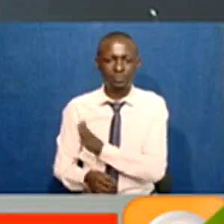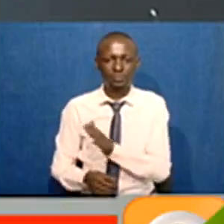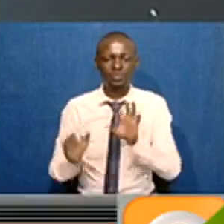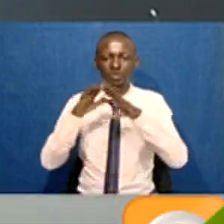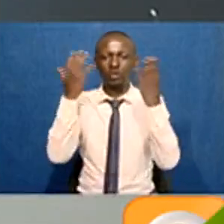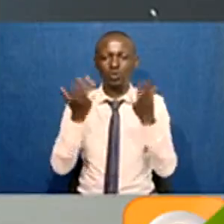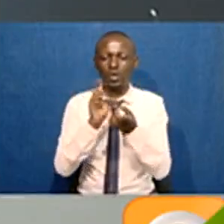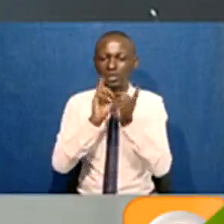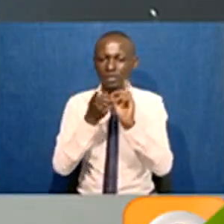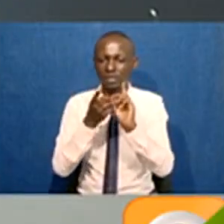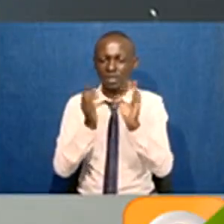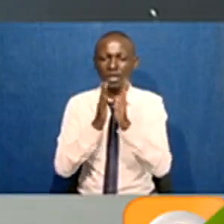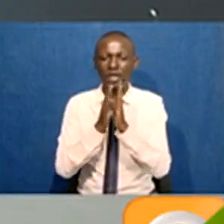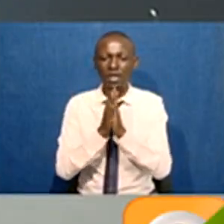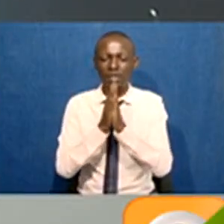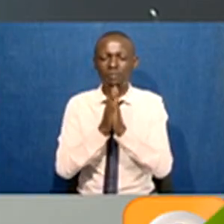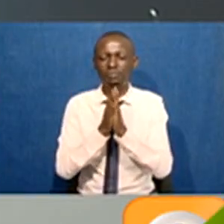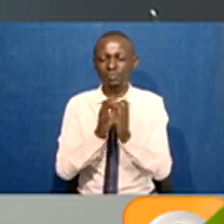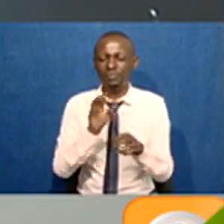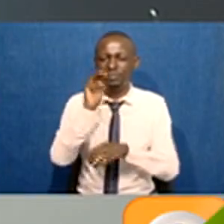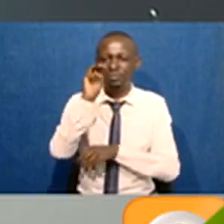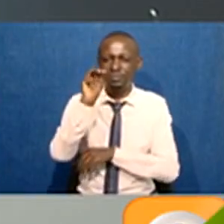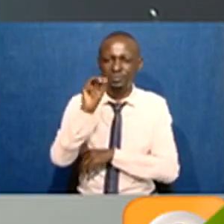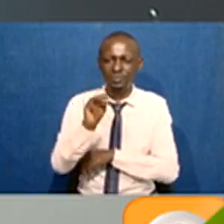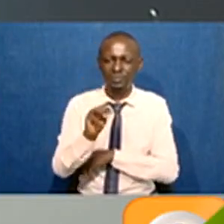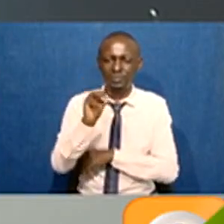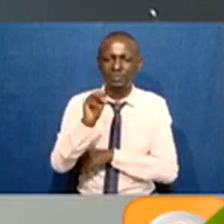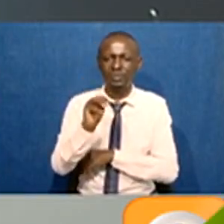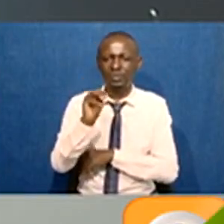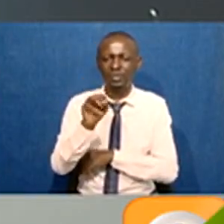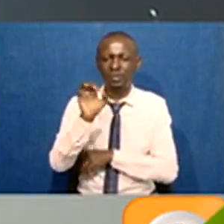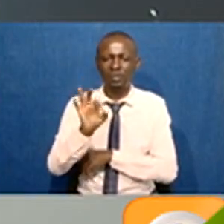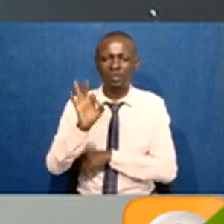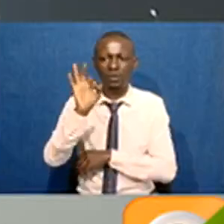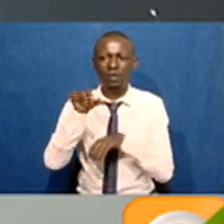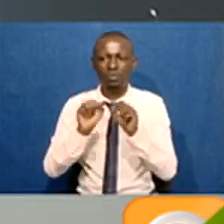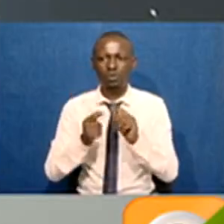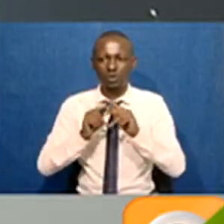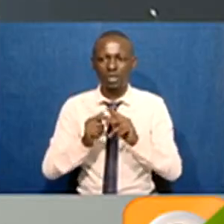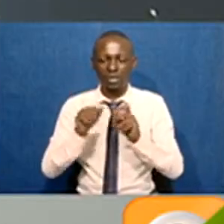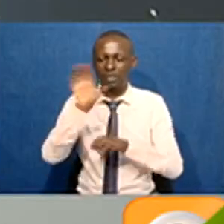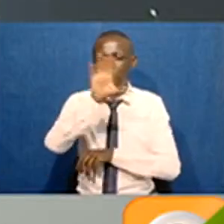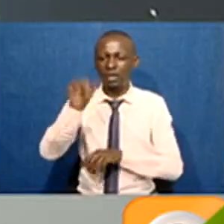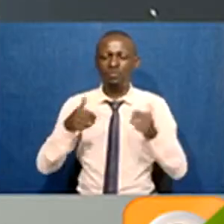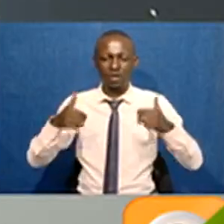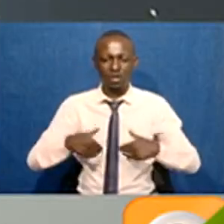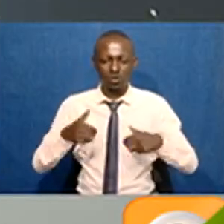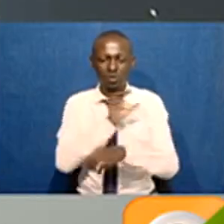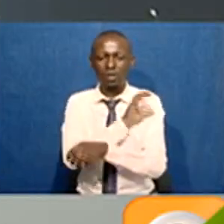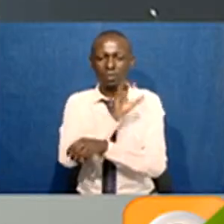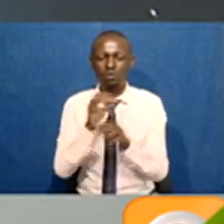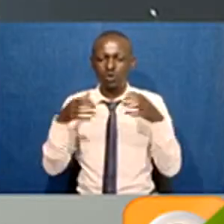Data Lab and Mastercard Foundation have partnered to develop the Africa Youth Employment Clock. It's the first digital tool to